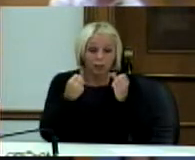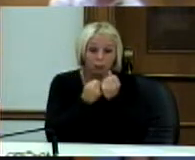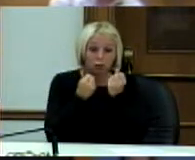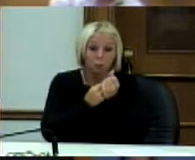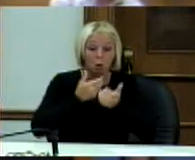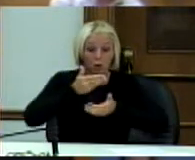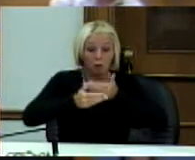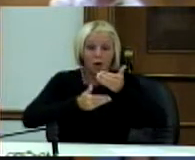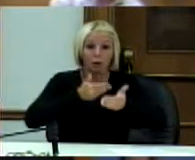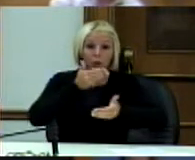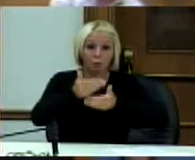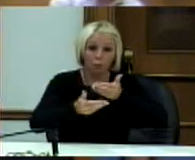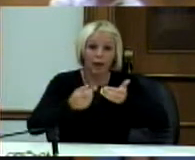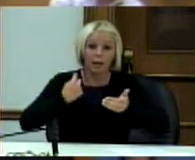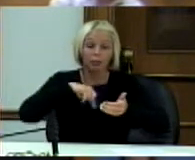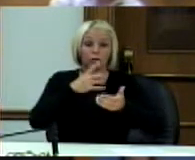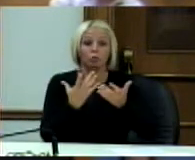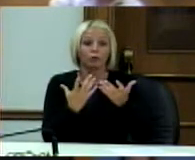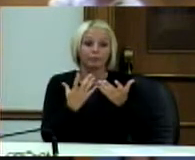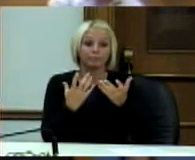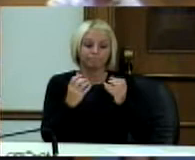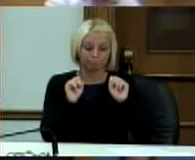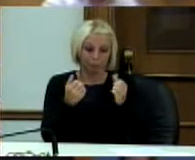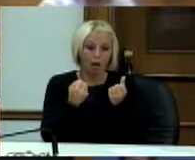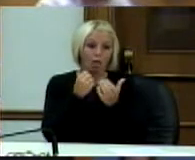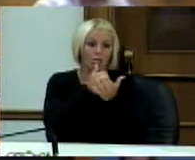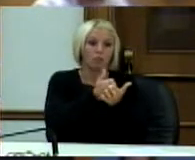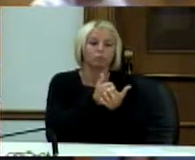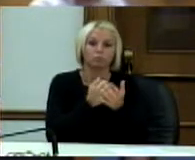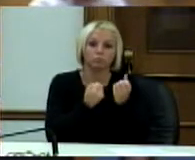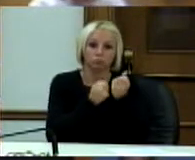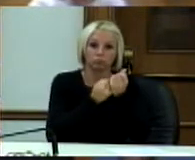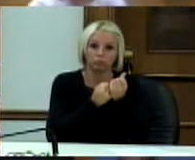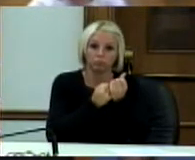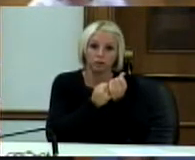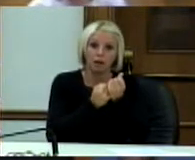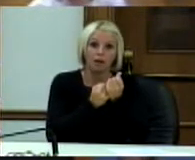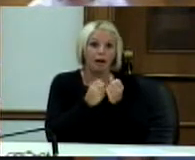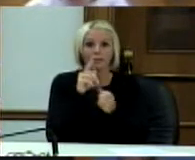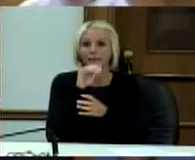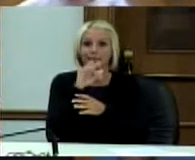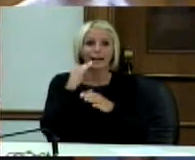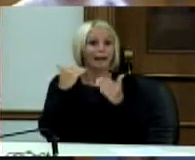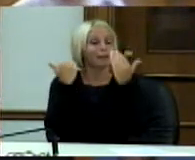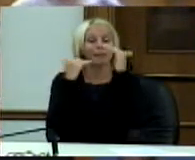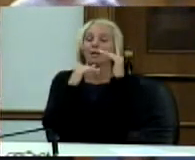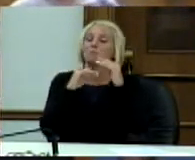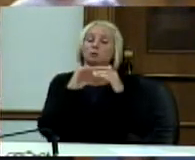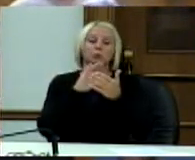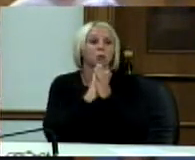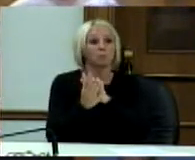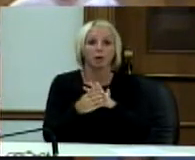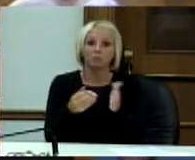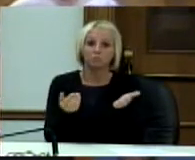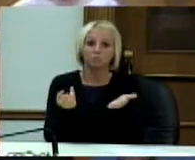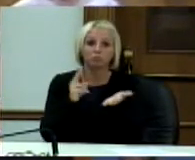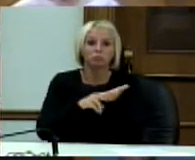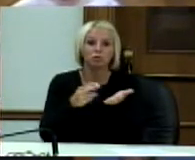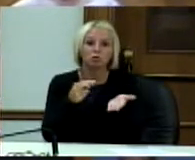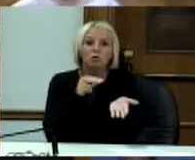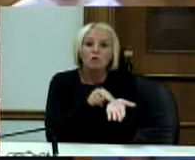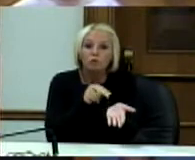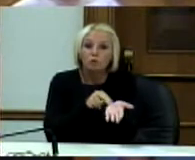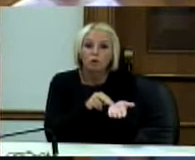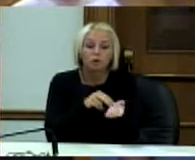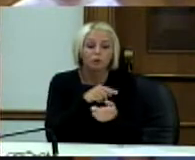and higher education really holds the key for all of those endorsements. And then the sky's the limit. You can become a registered nurse, and those